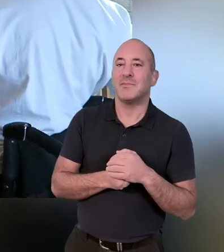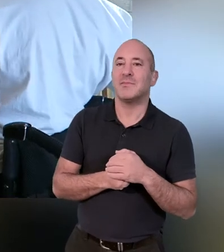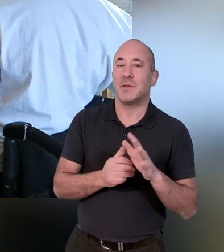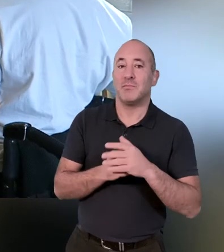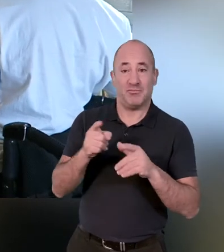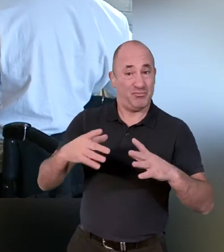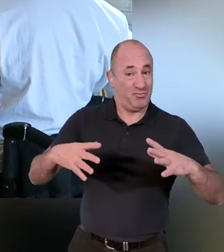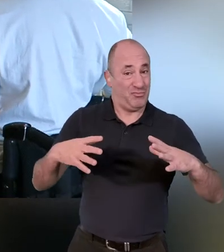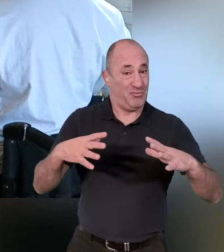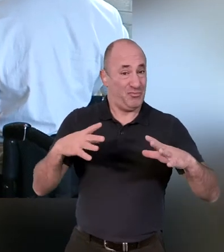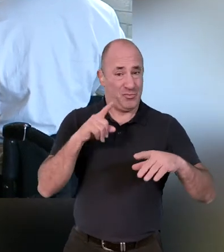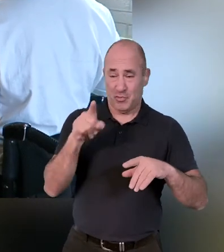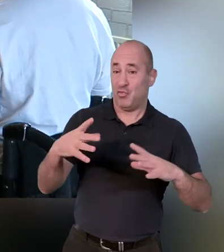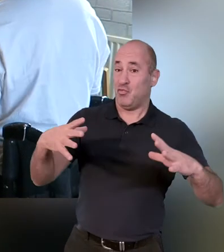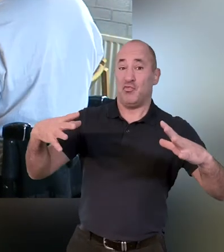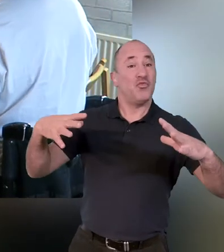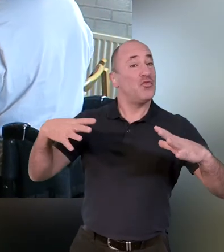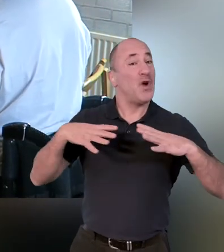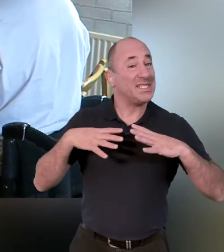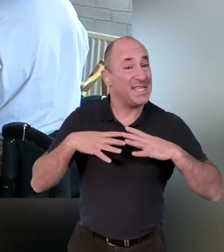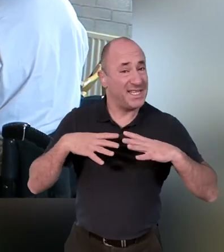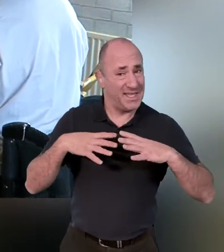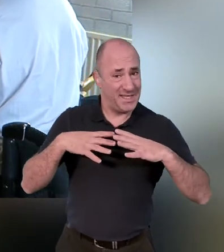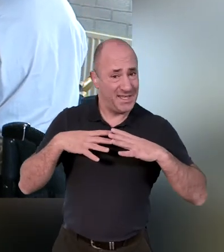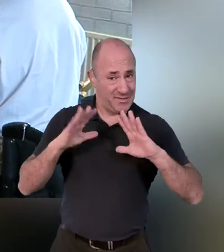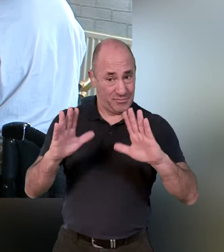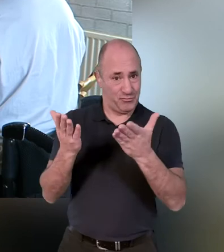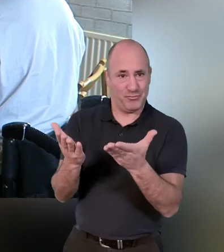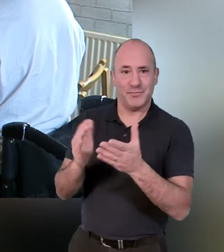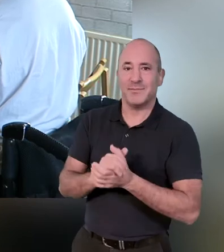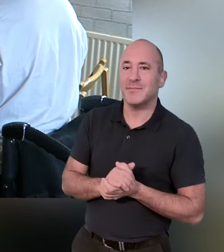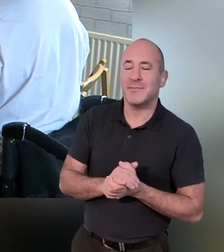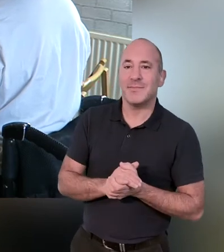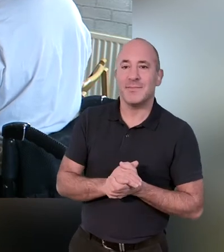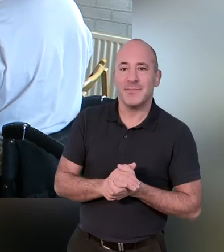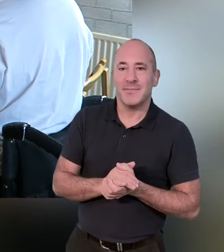get, and Sam can decide where she goes.